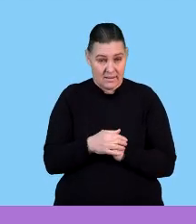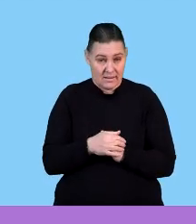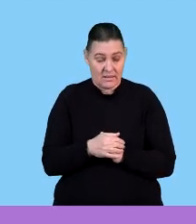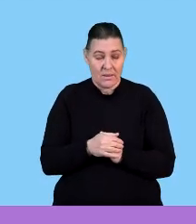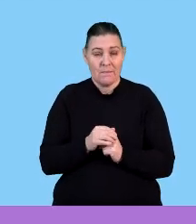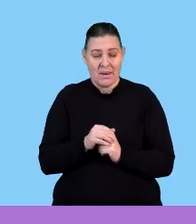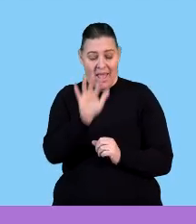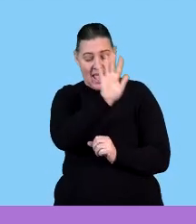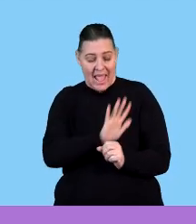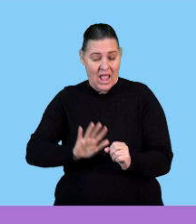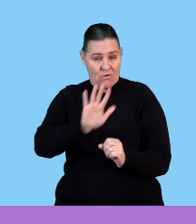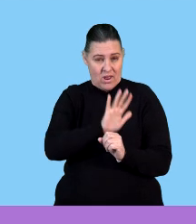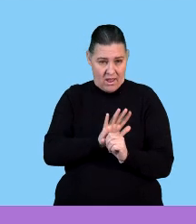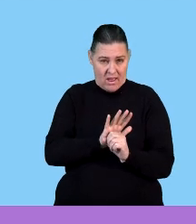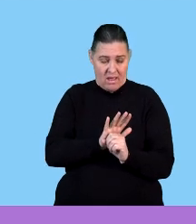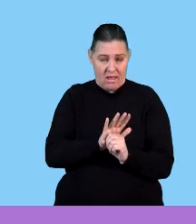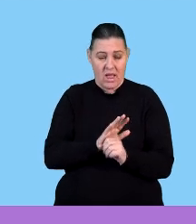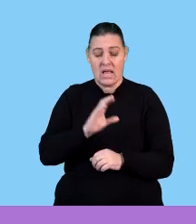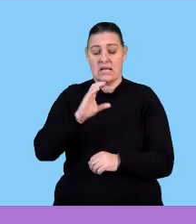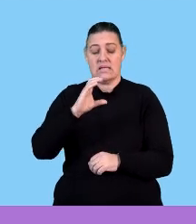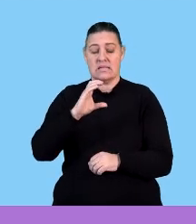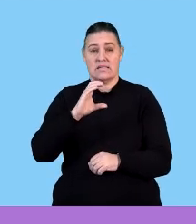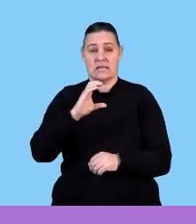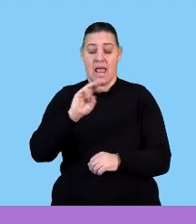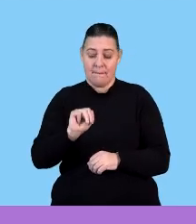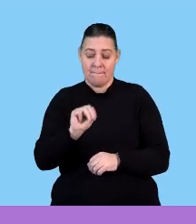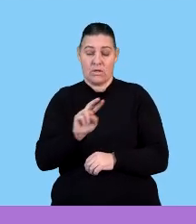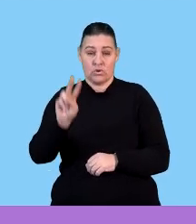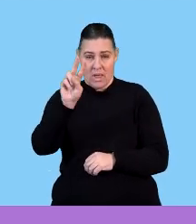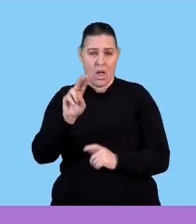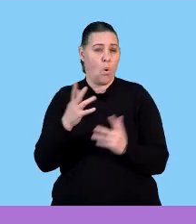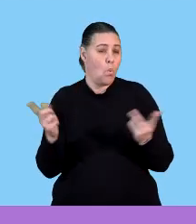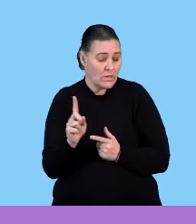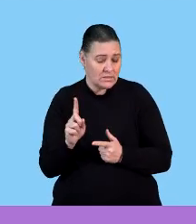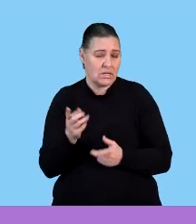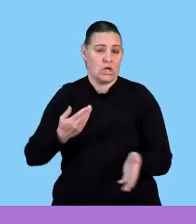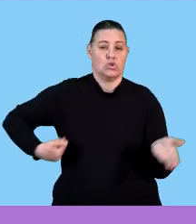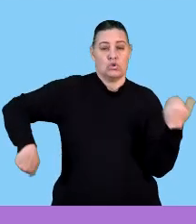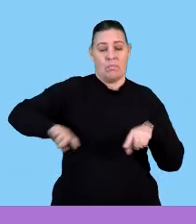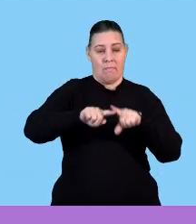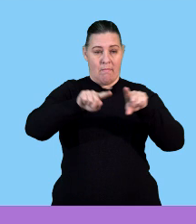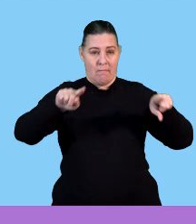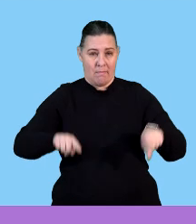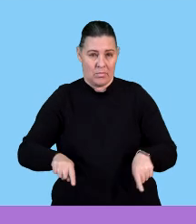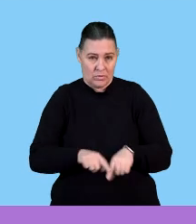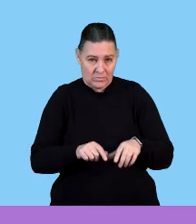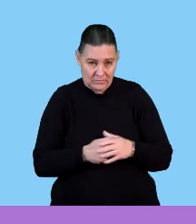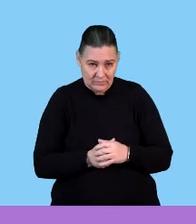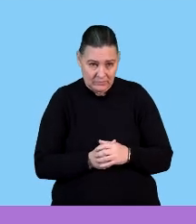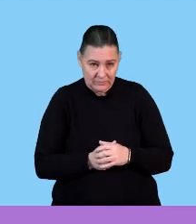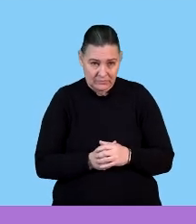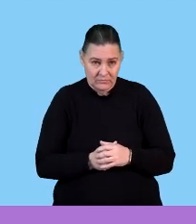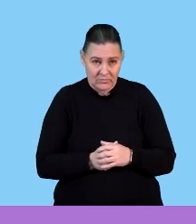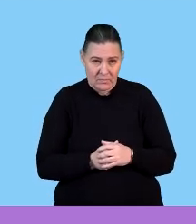the area in square meters of the swimming pool. All right, there we go, swimming